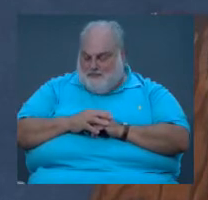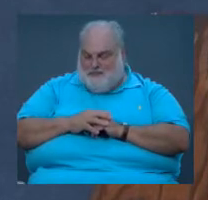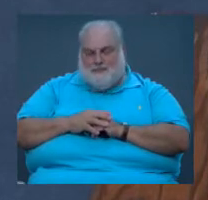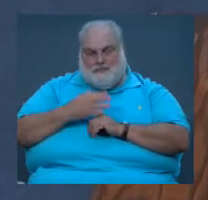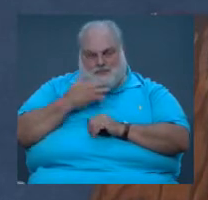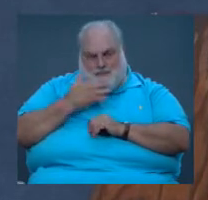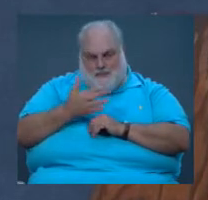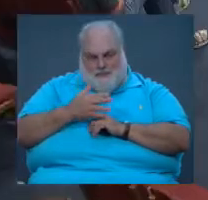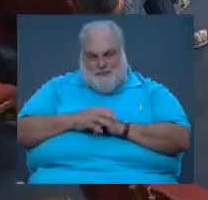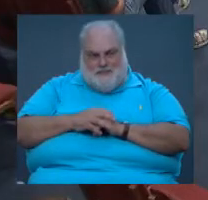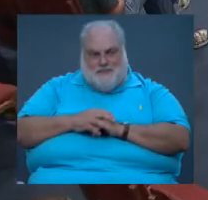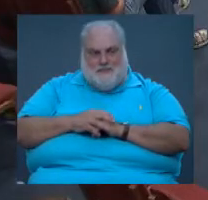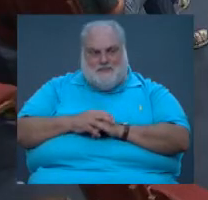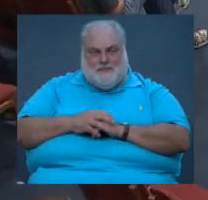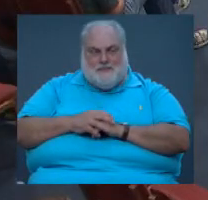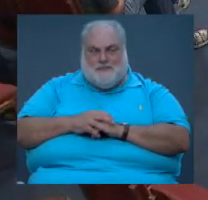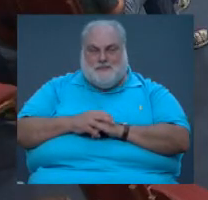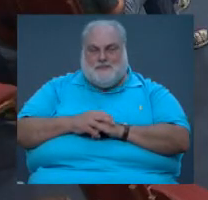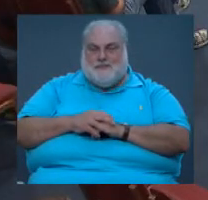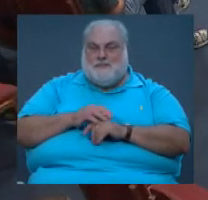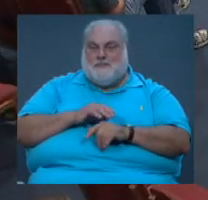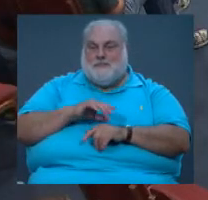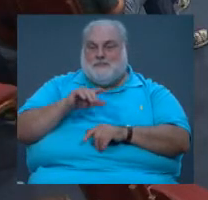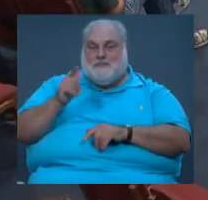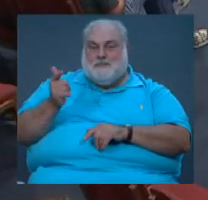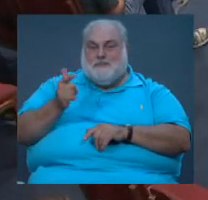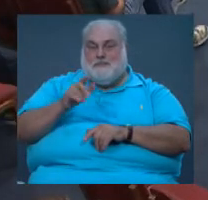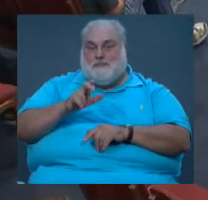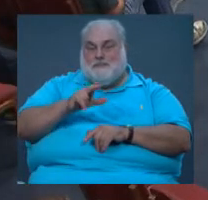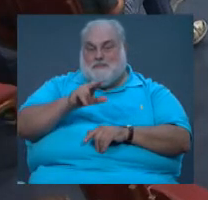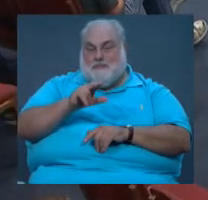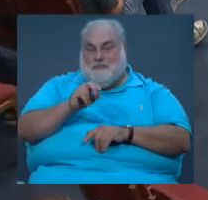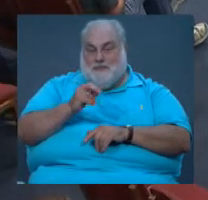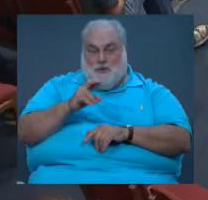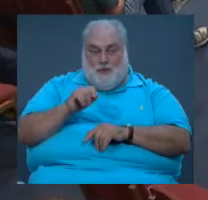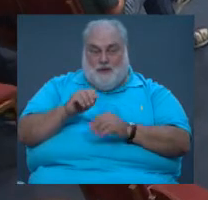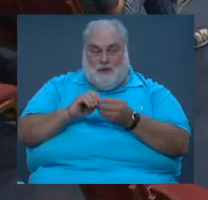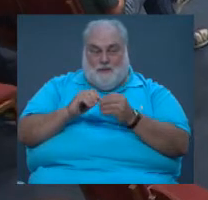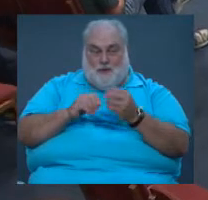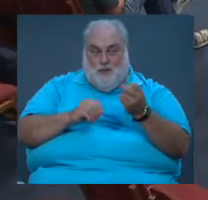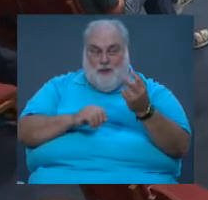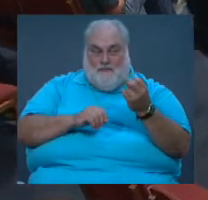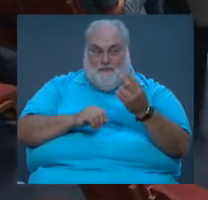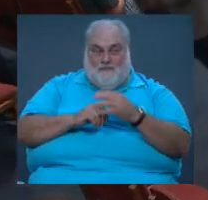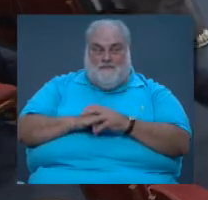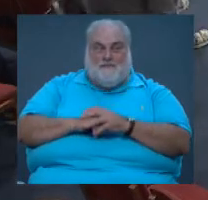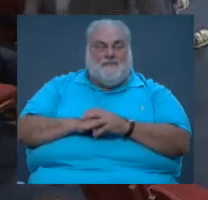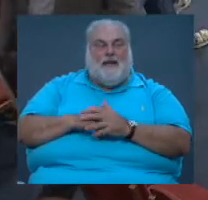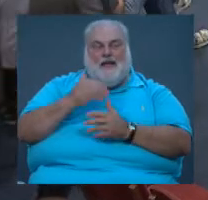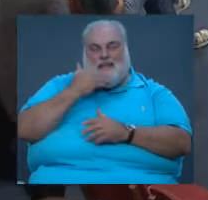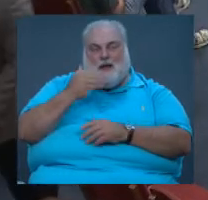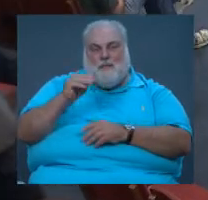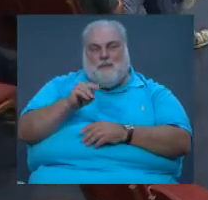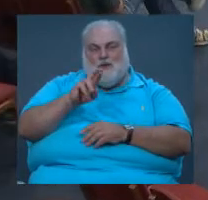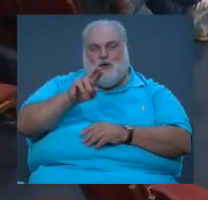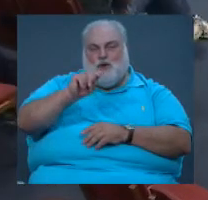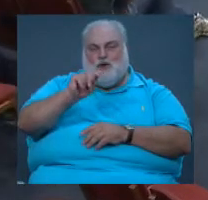Thank you. Director Hendricks. Mine has to do with number 12. I'm through. Thank you, Mr. Turner.